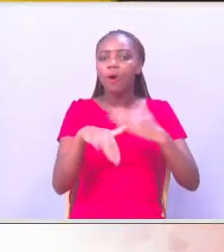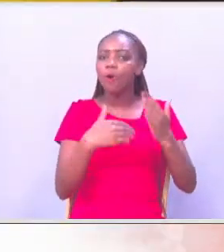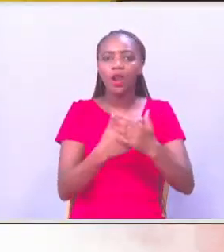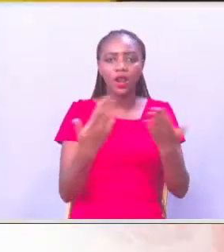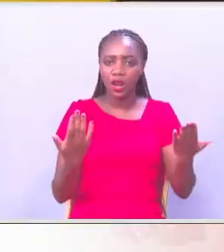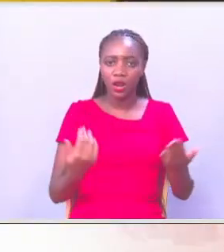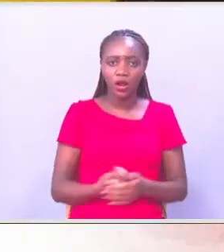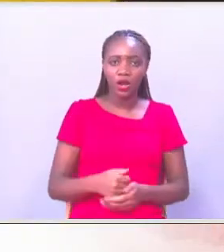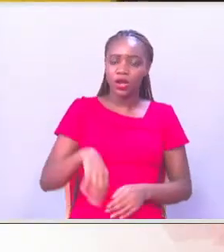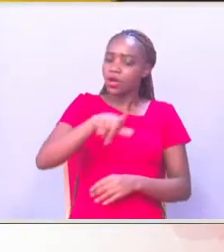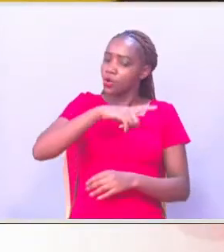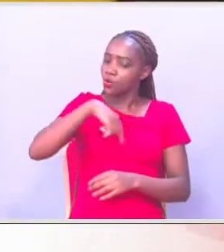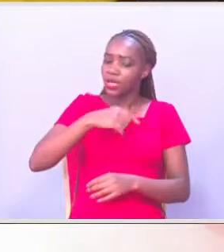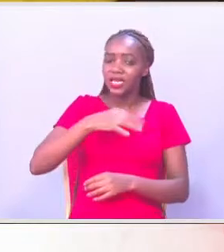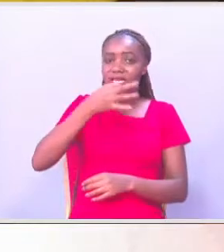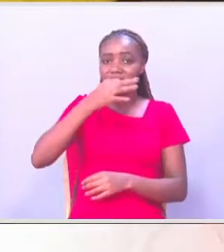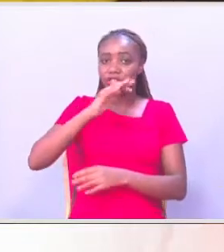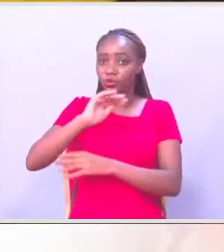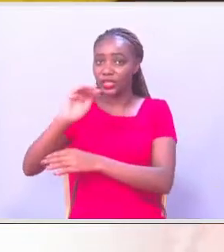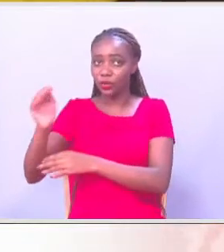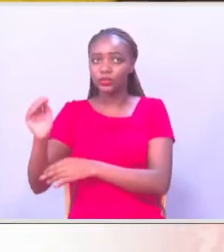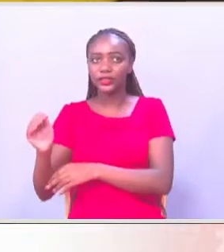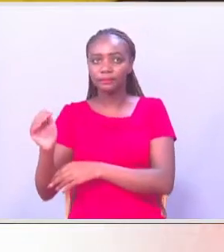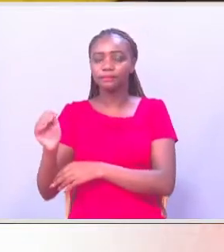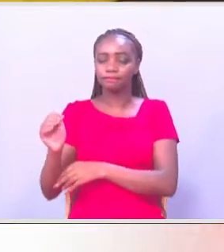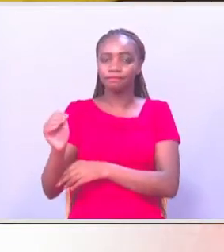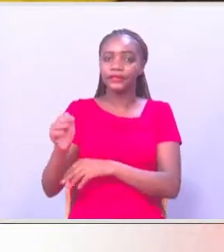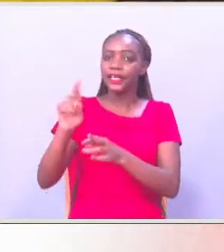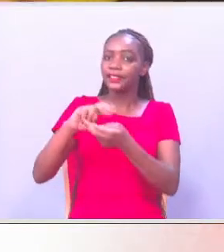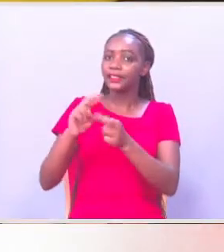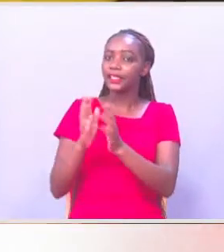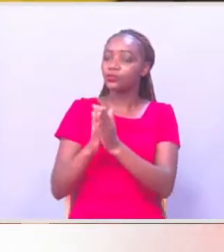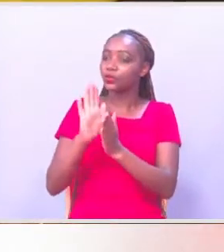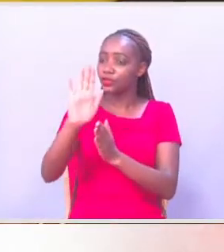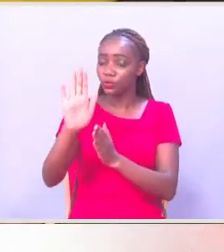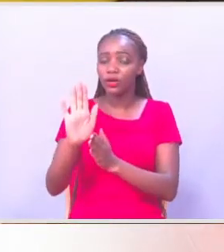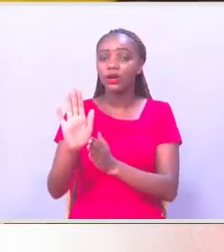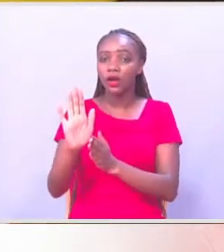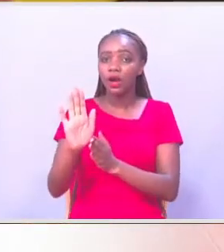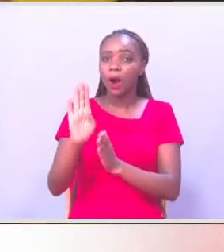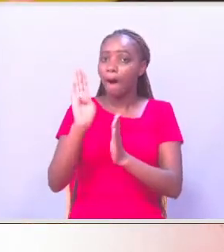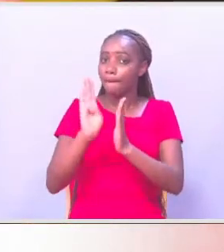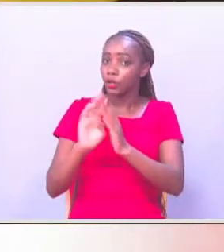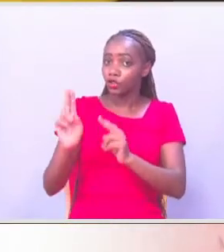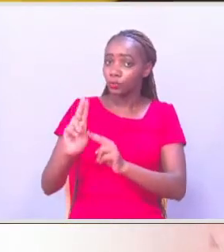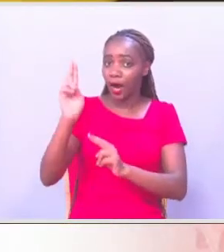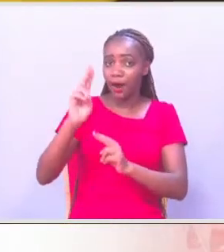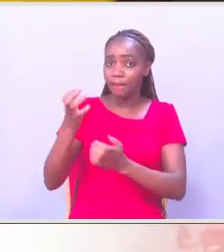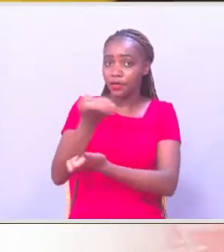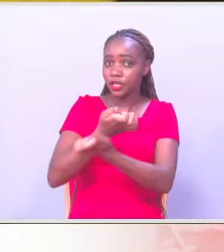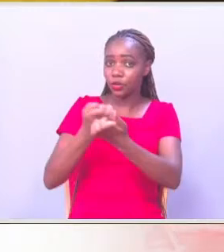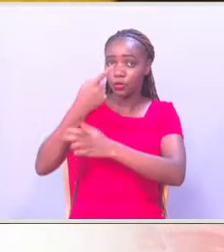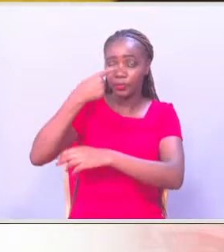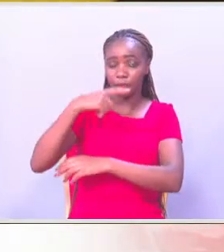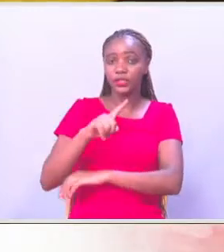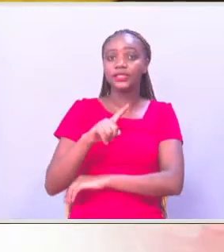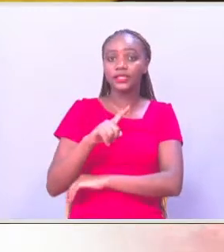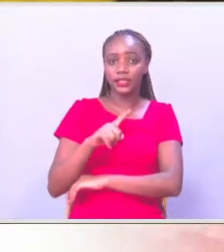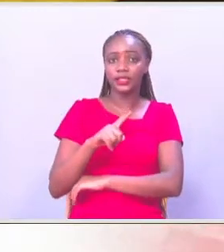in Kitui associate ourselves with your bottom-up economy approach.